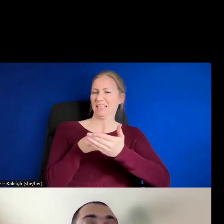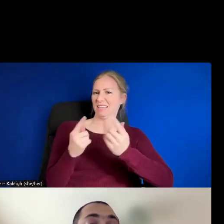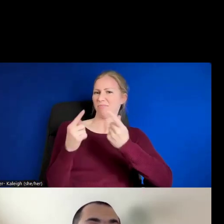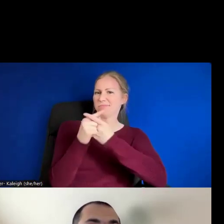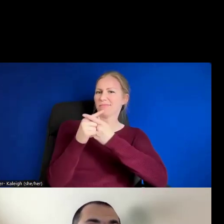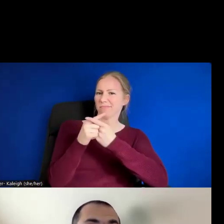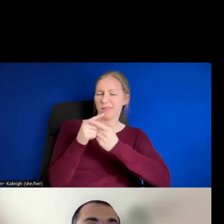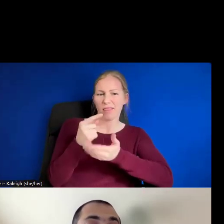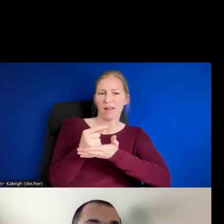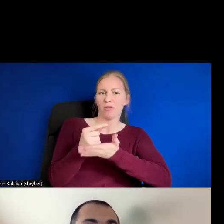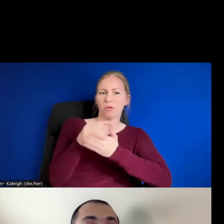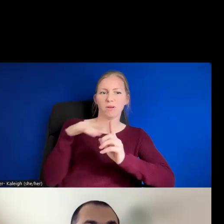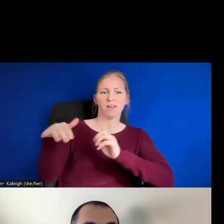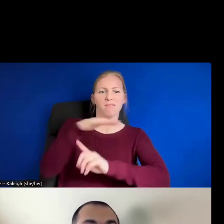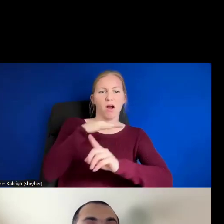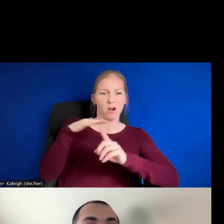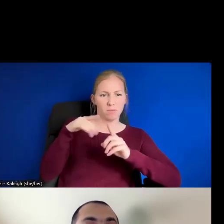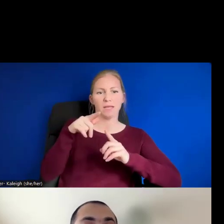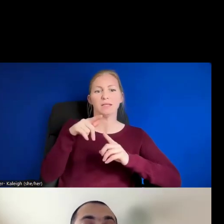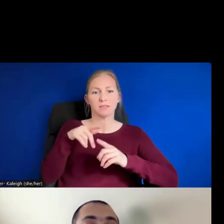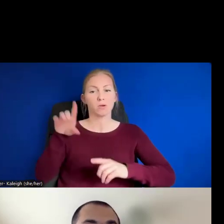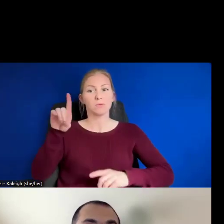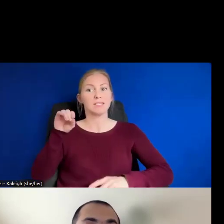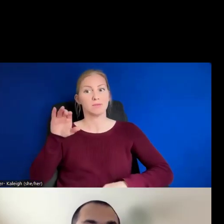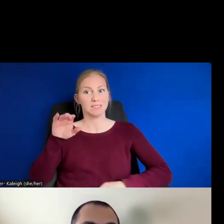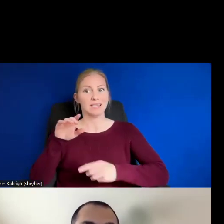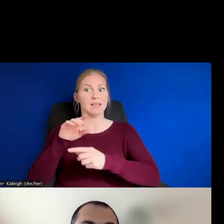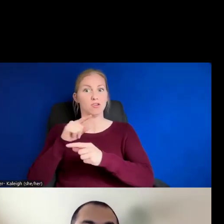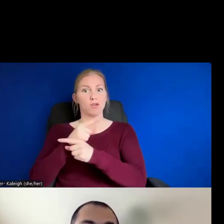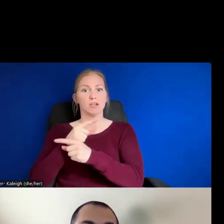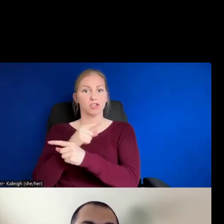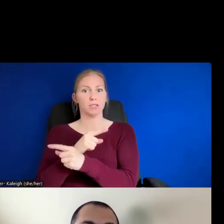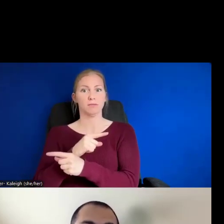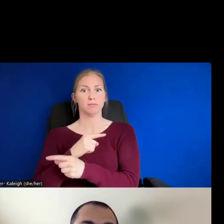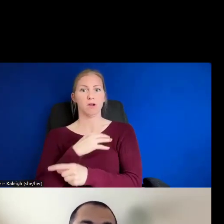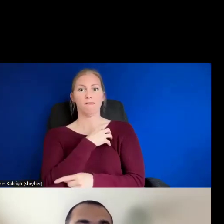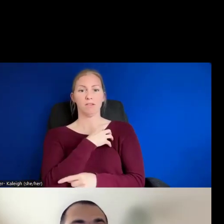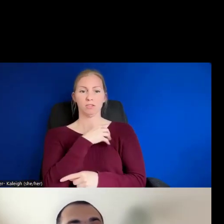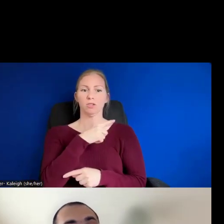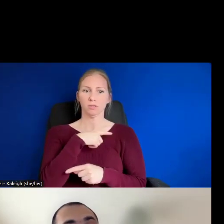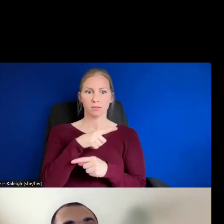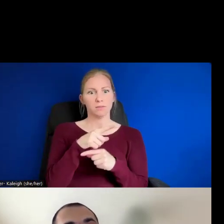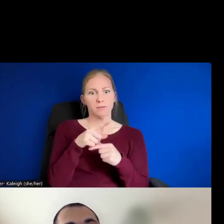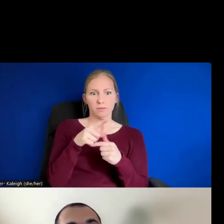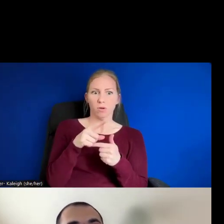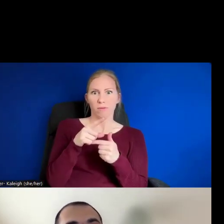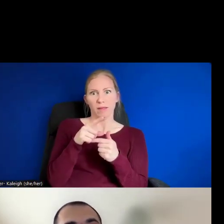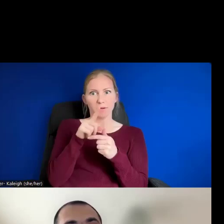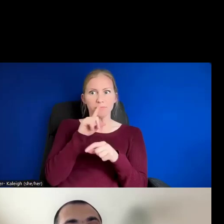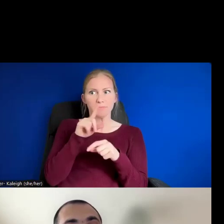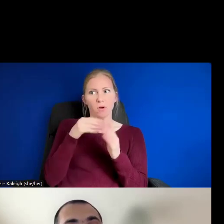includes DOC correction officers in the units themselves.